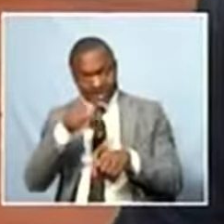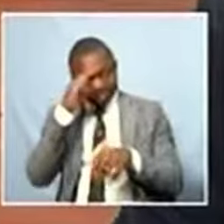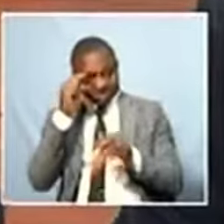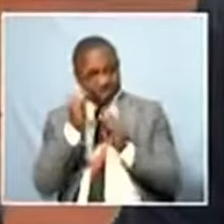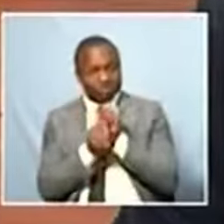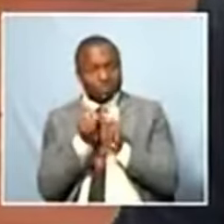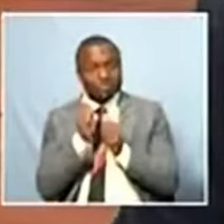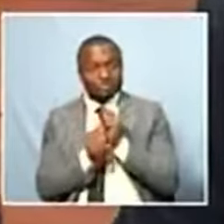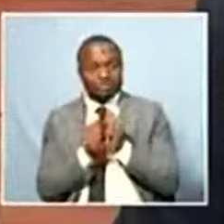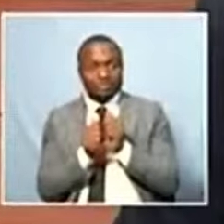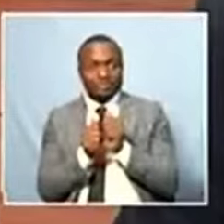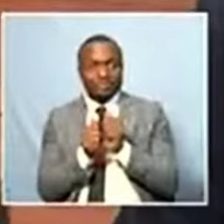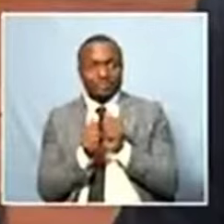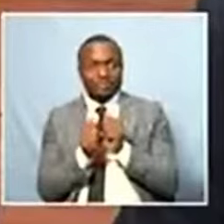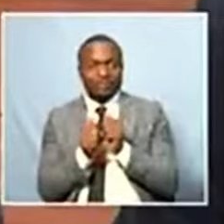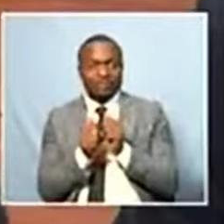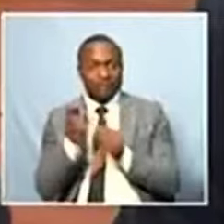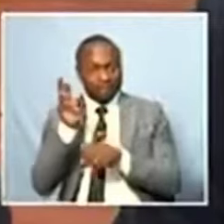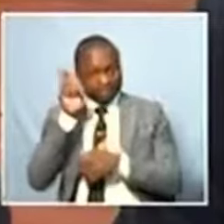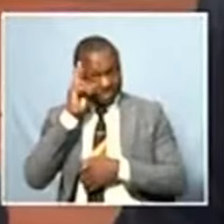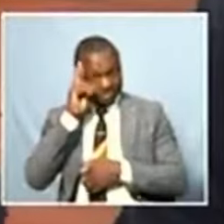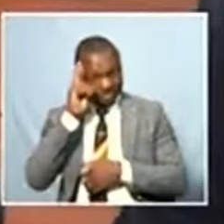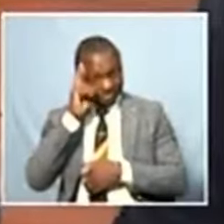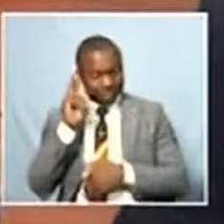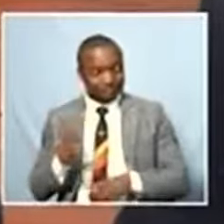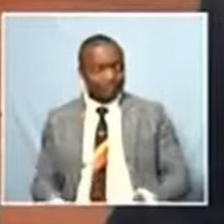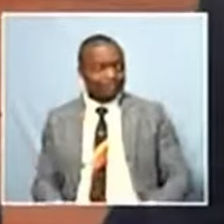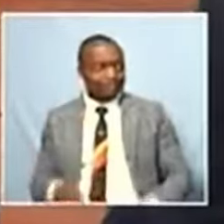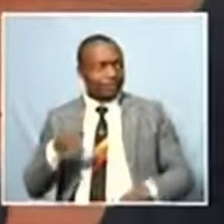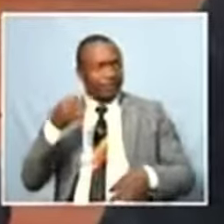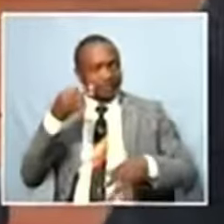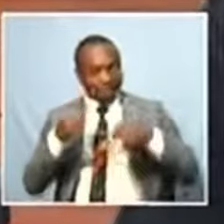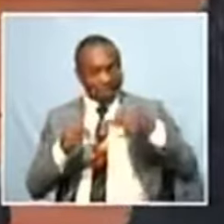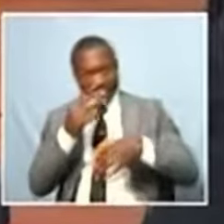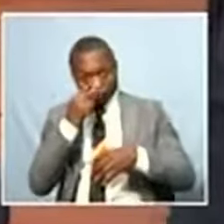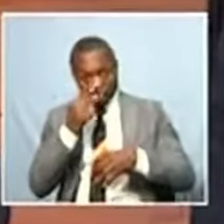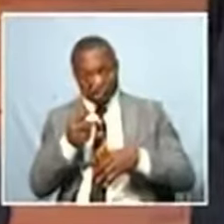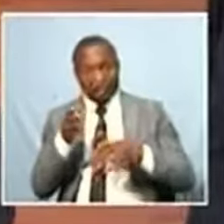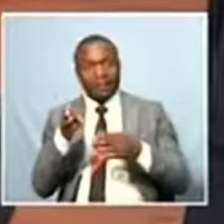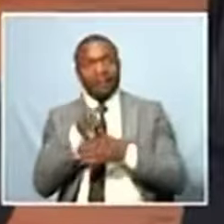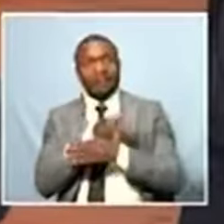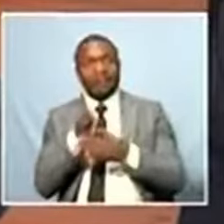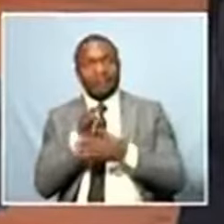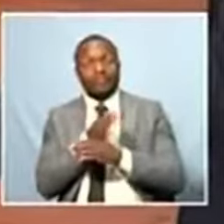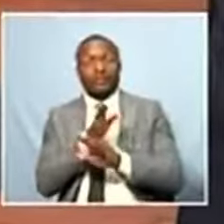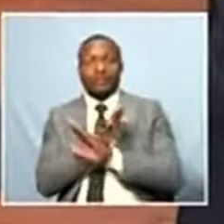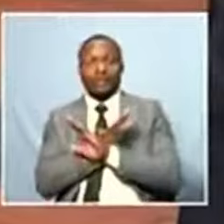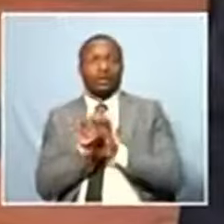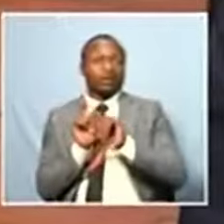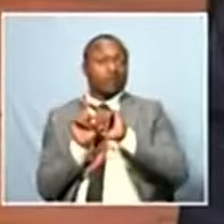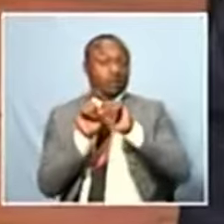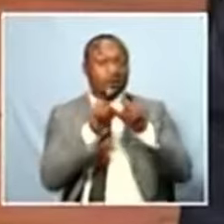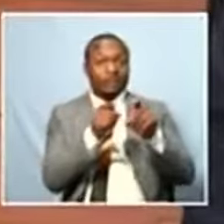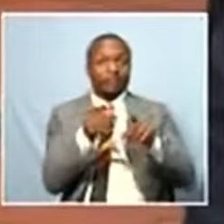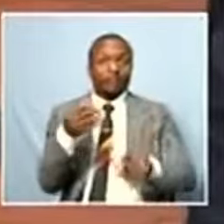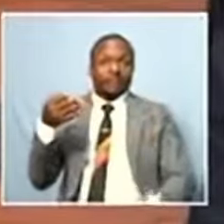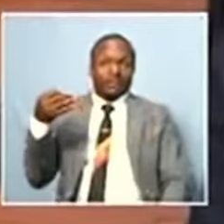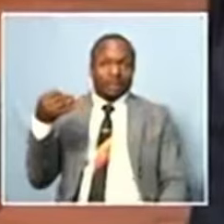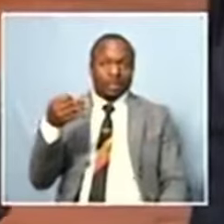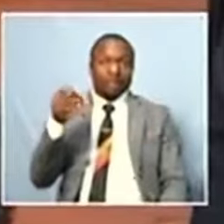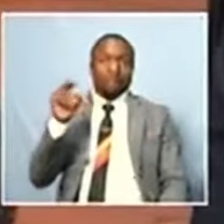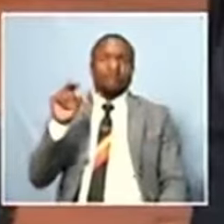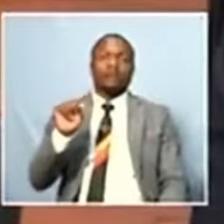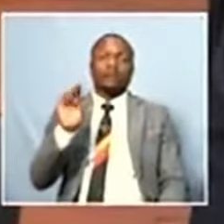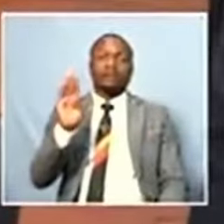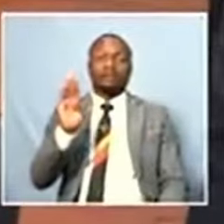Because remember, if you look at a business in Zambia, if I walk to FNB or Stanbic,